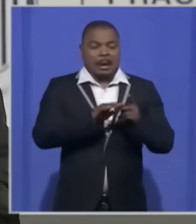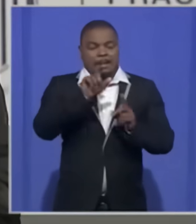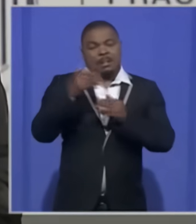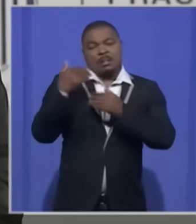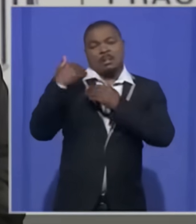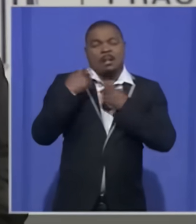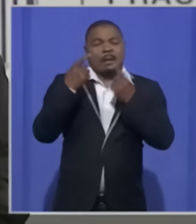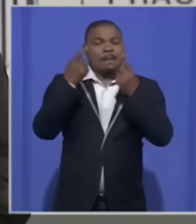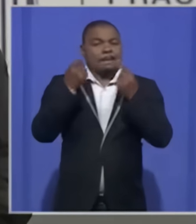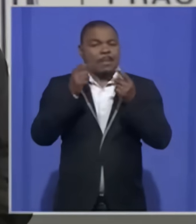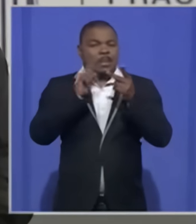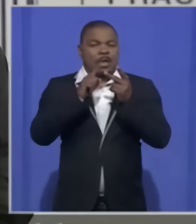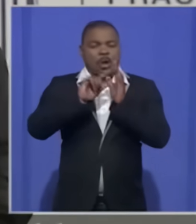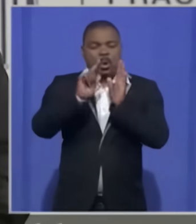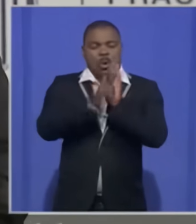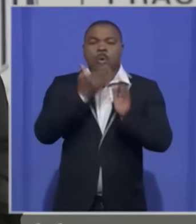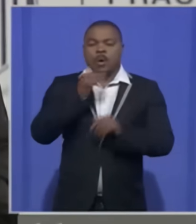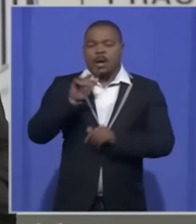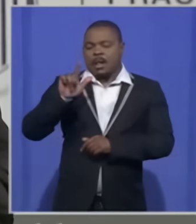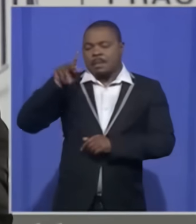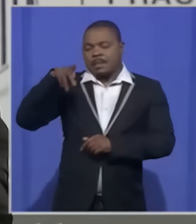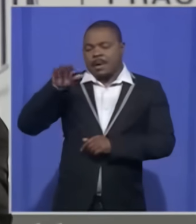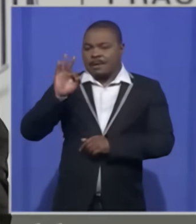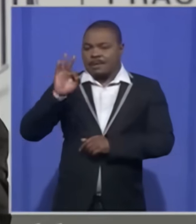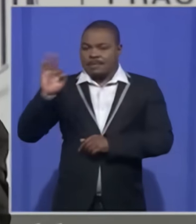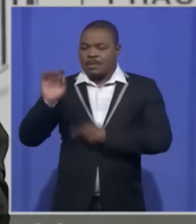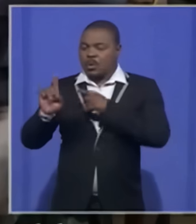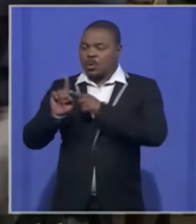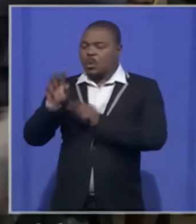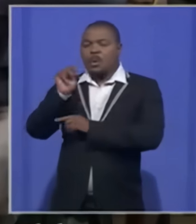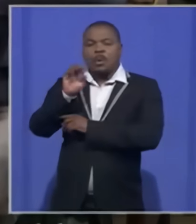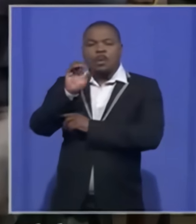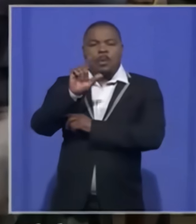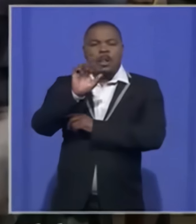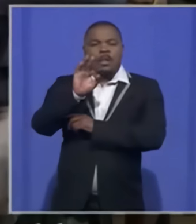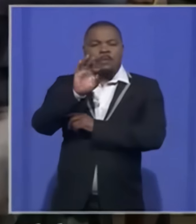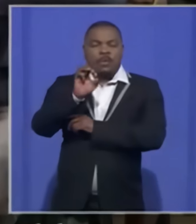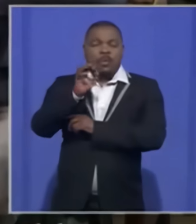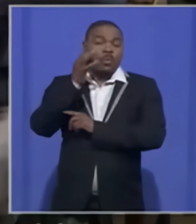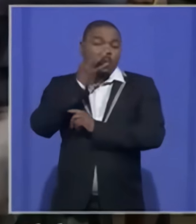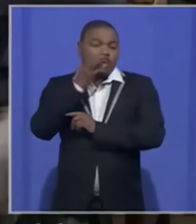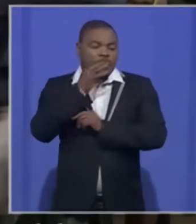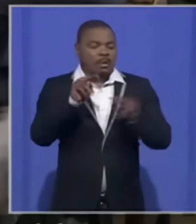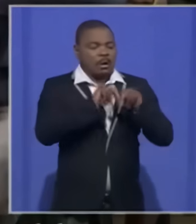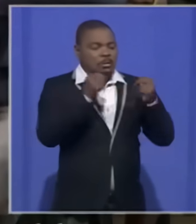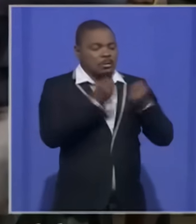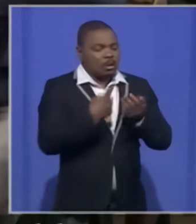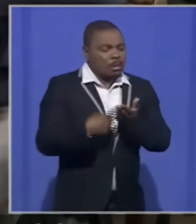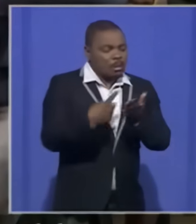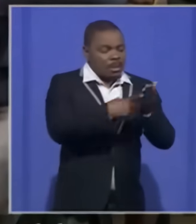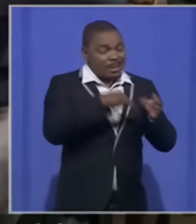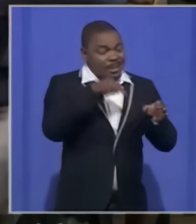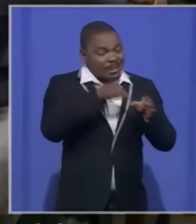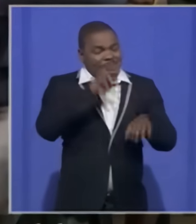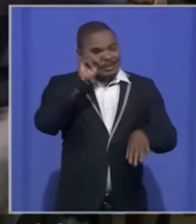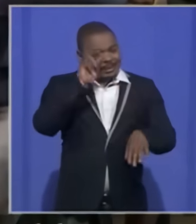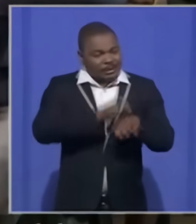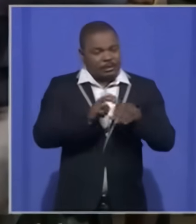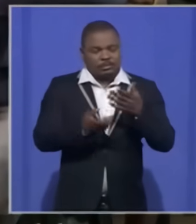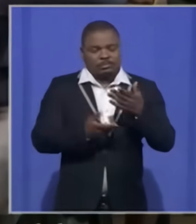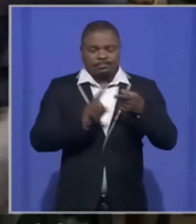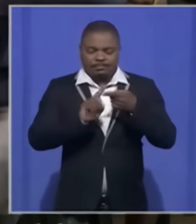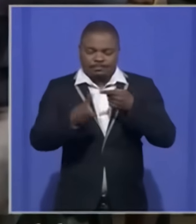le ditsebi tsa molao LPFF Motlatsi Molefe o re ditherisano tsa naha di lokela ho sekaseka dintlha tsa